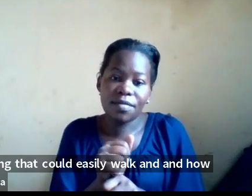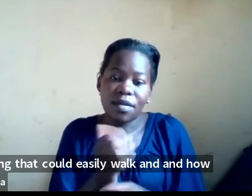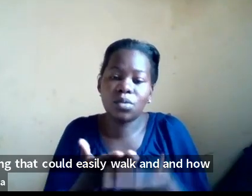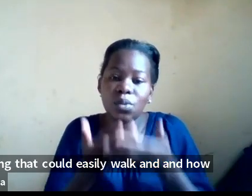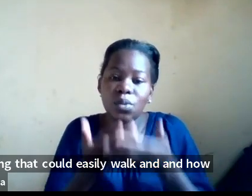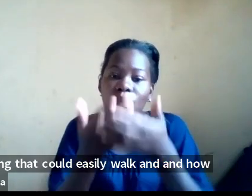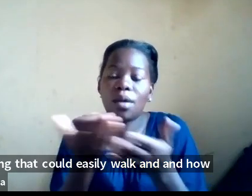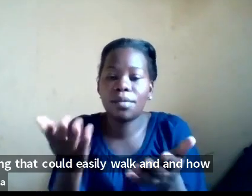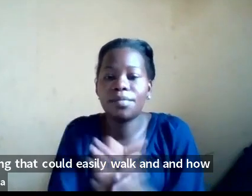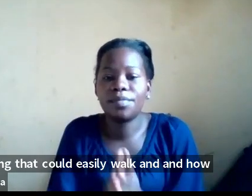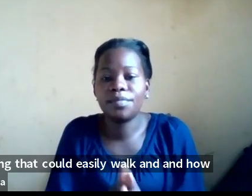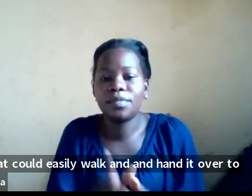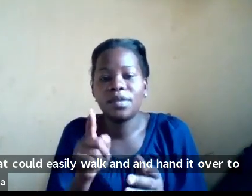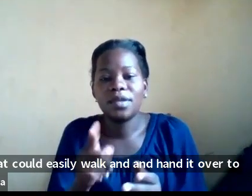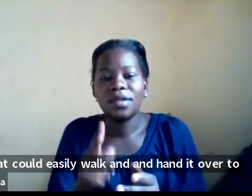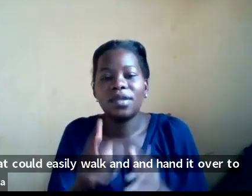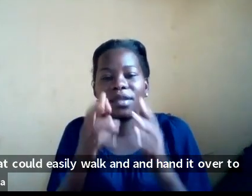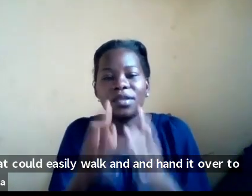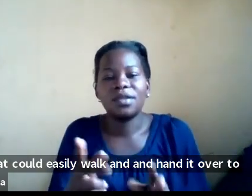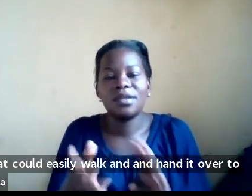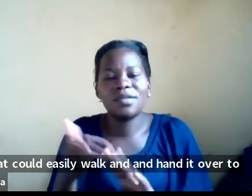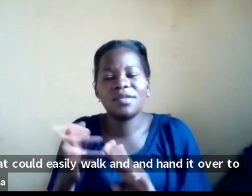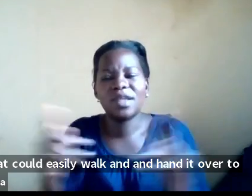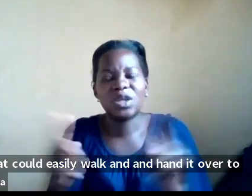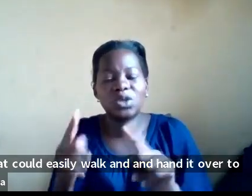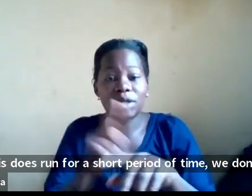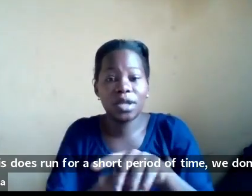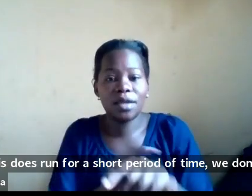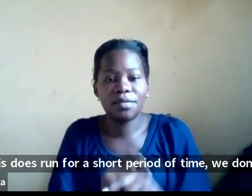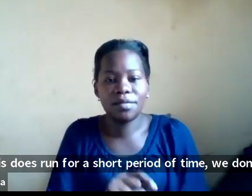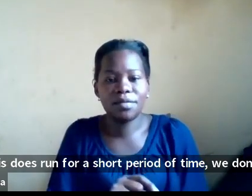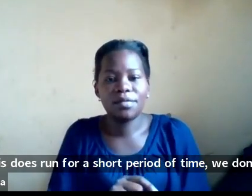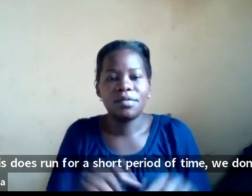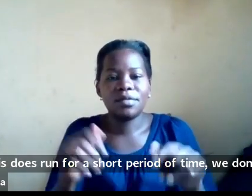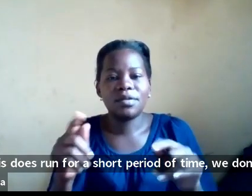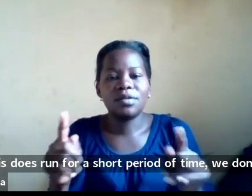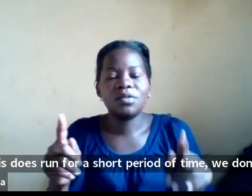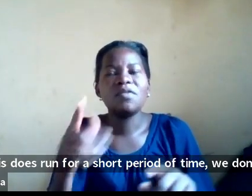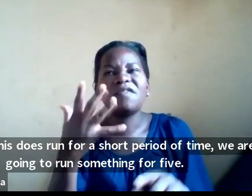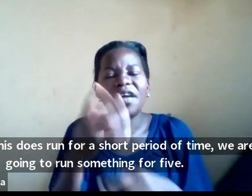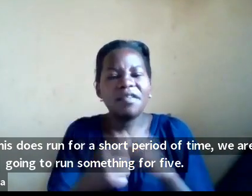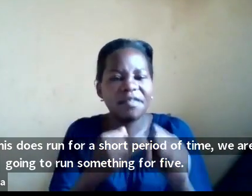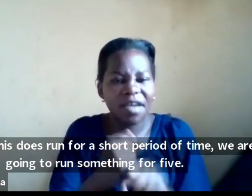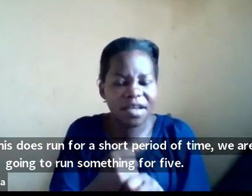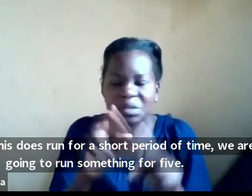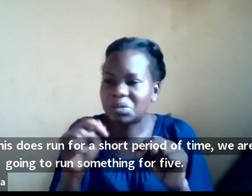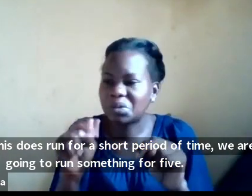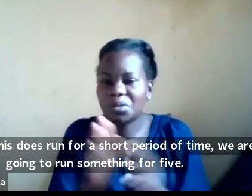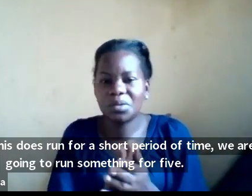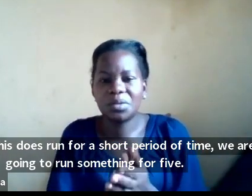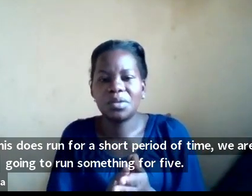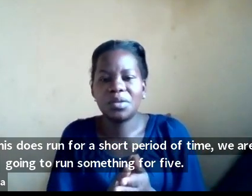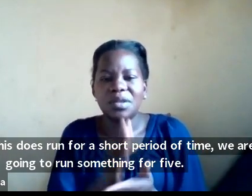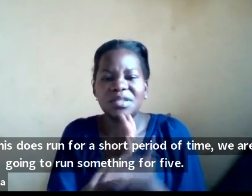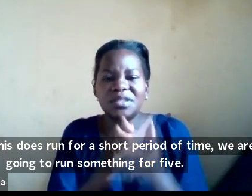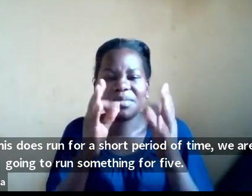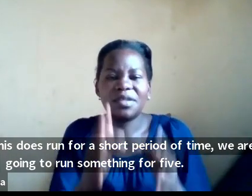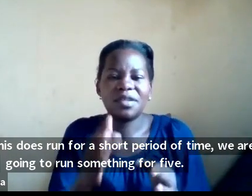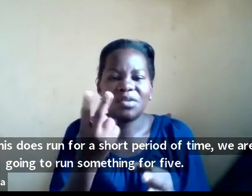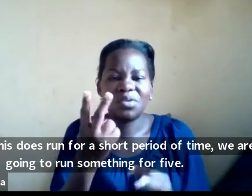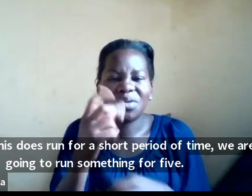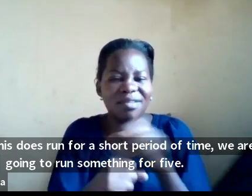them. And these tests we run are for a short period of time. We're not going to run something for five years. We're not going to run something for even